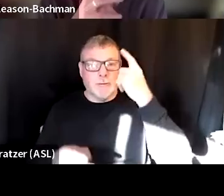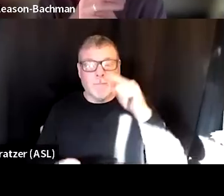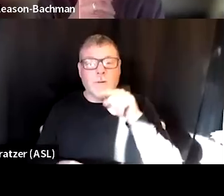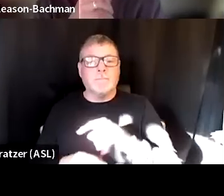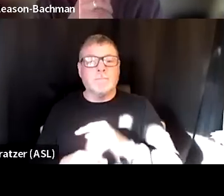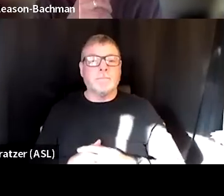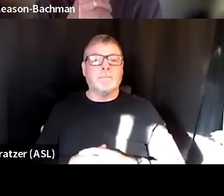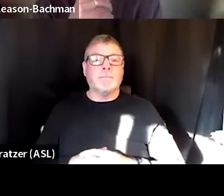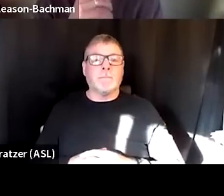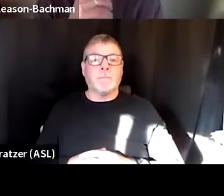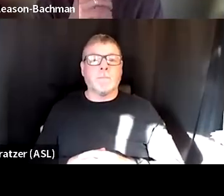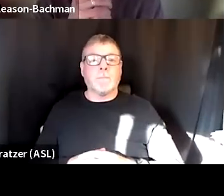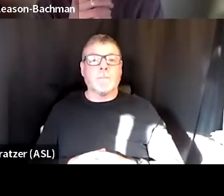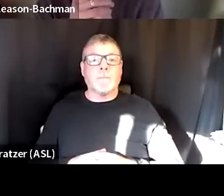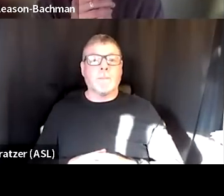anyone.